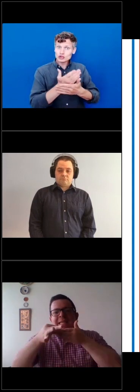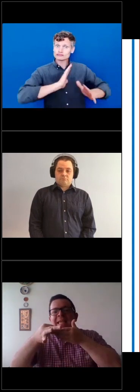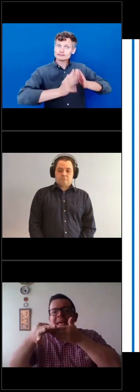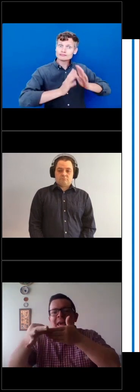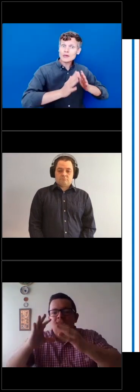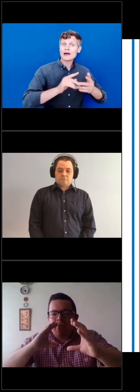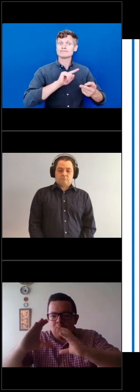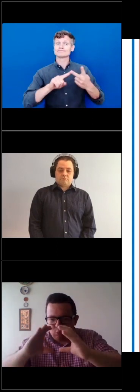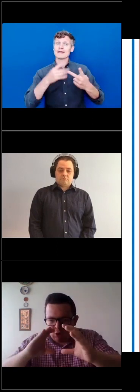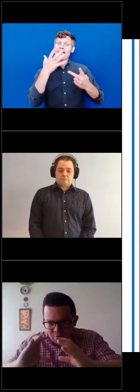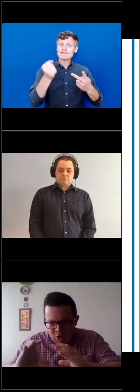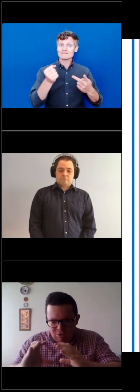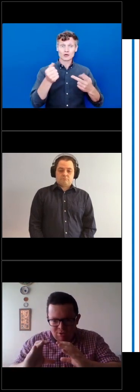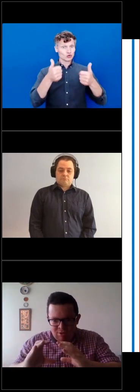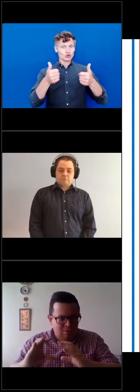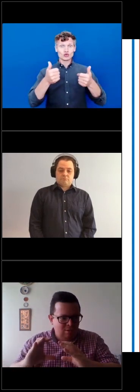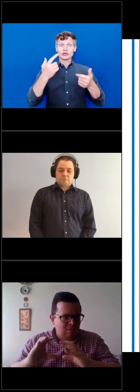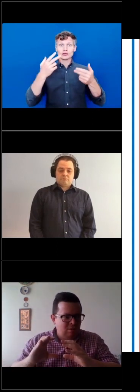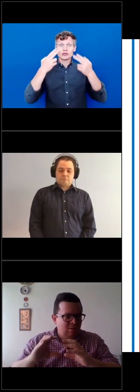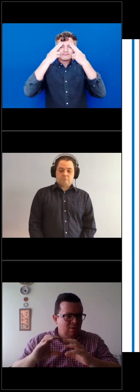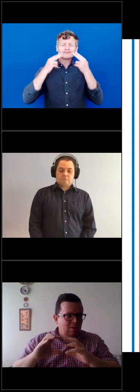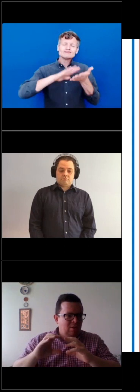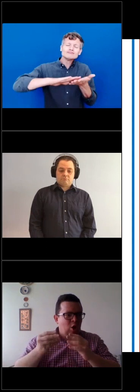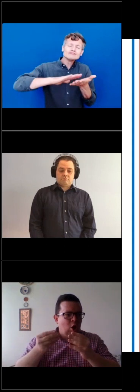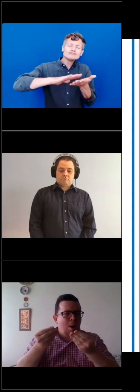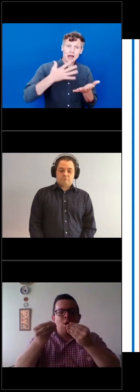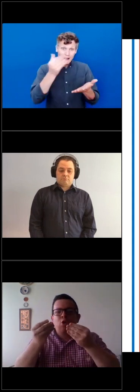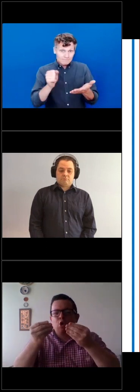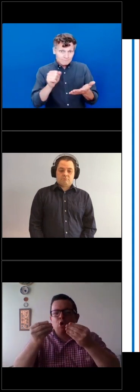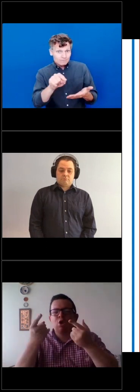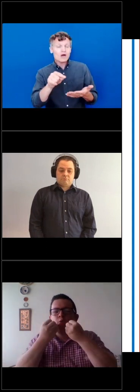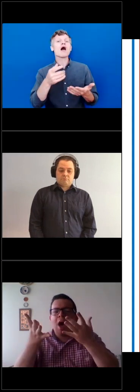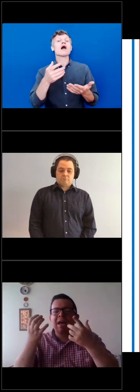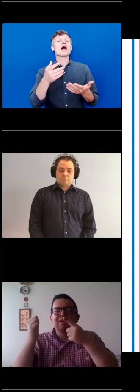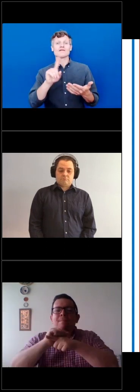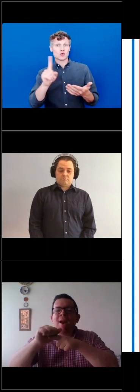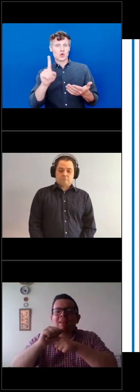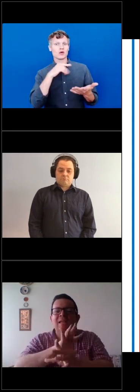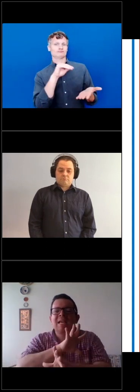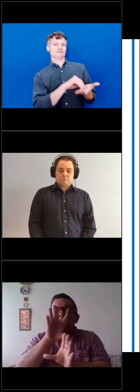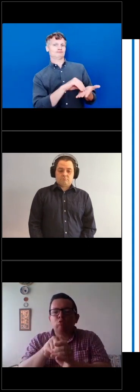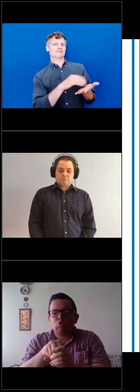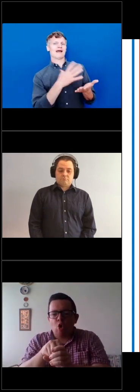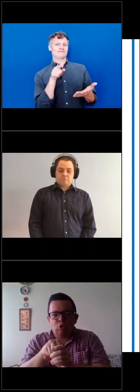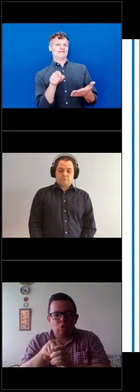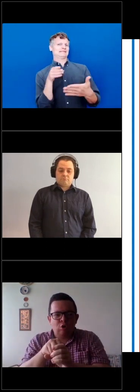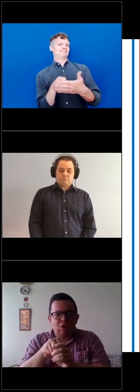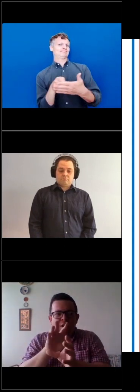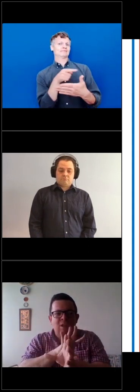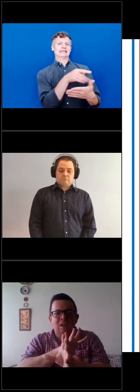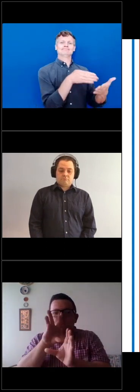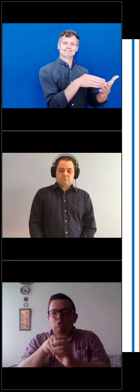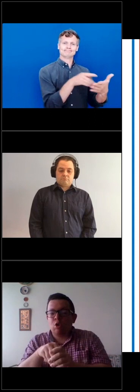formats. So we have a recommendation of communication, easily communication, access